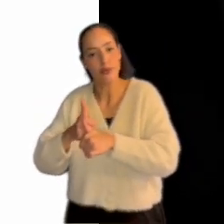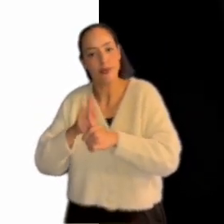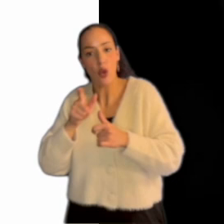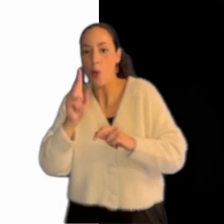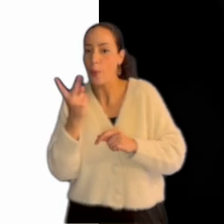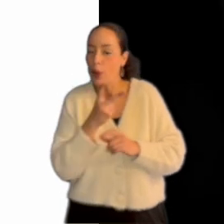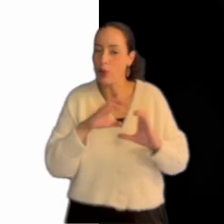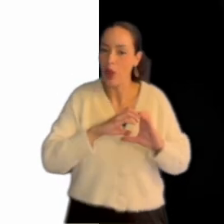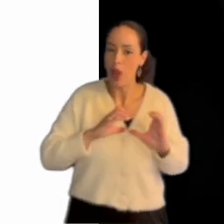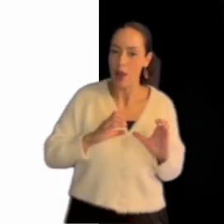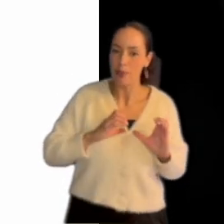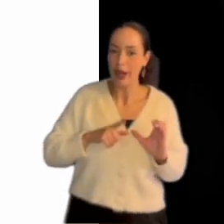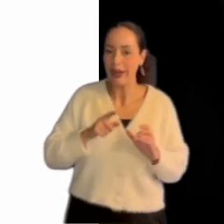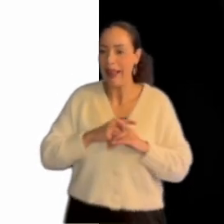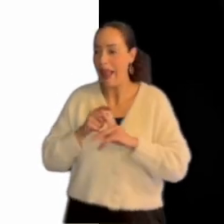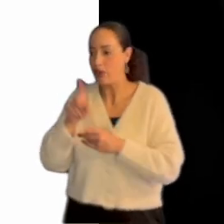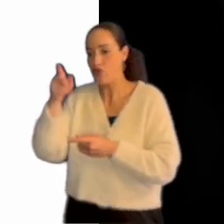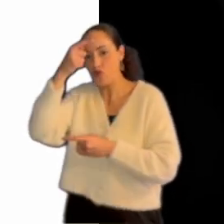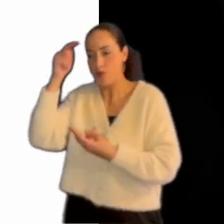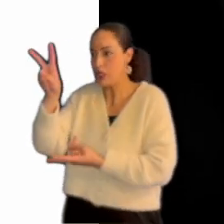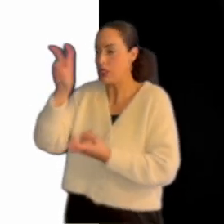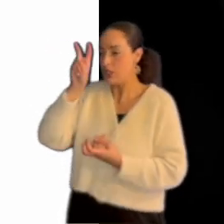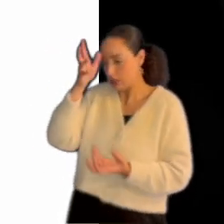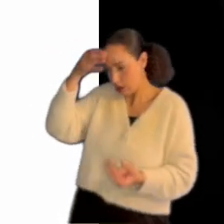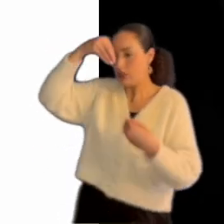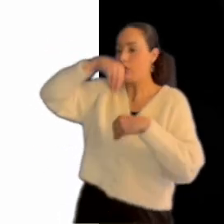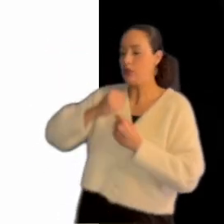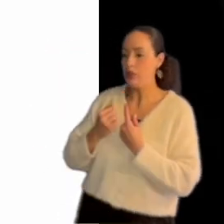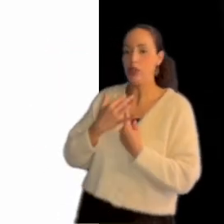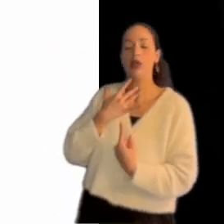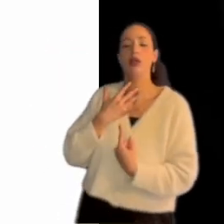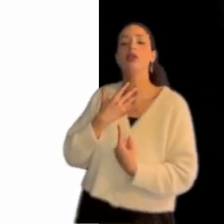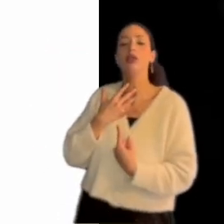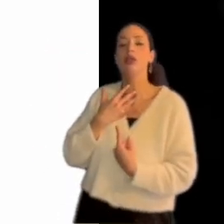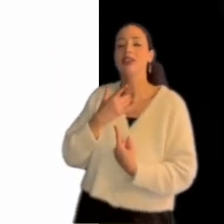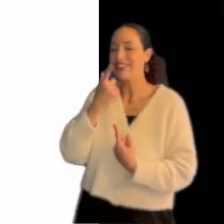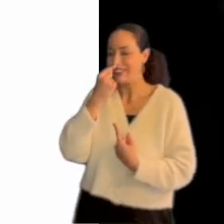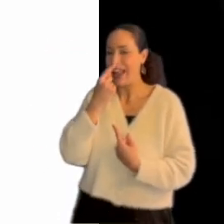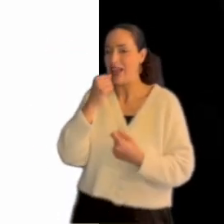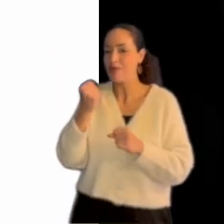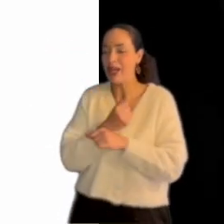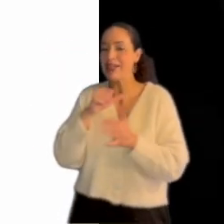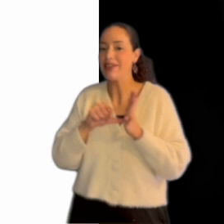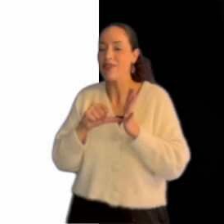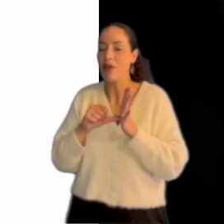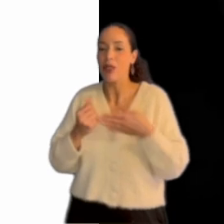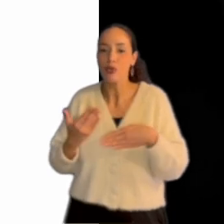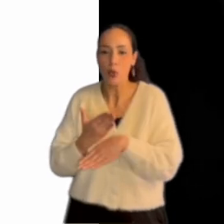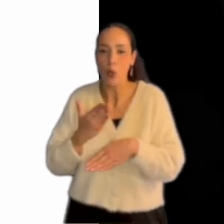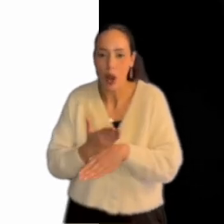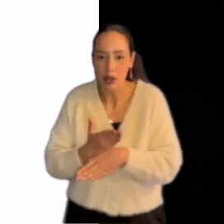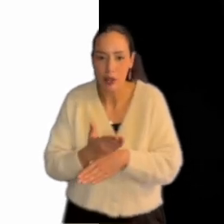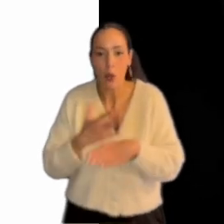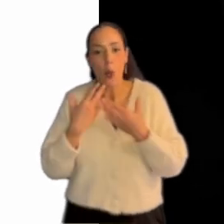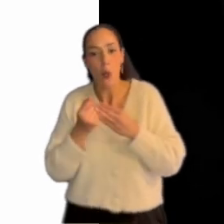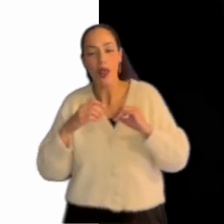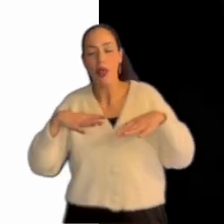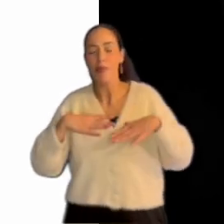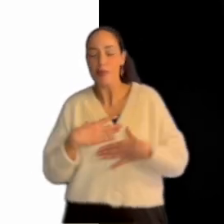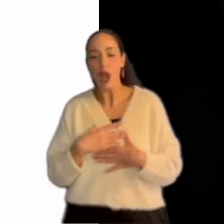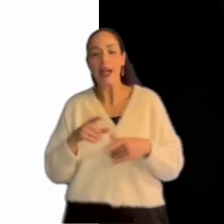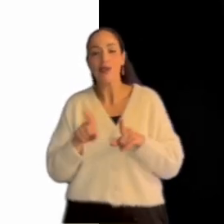Pema Chodron, alongside burnout and compassion fatigue, they are the far enemies of a trauma-informed approach, creating